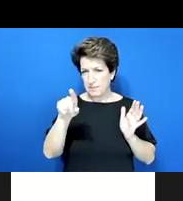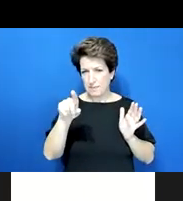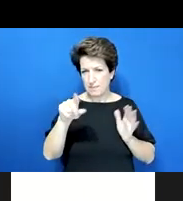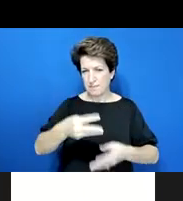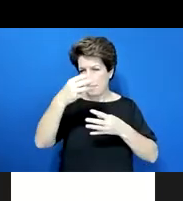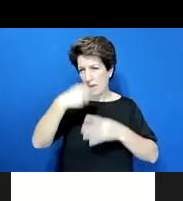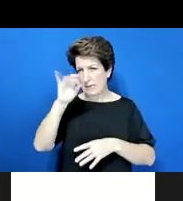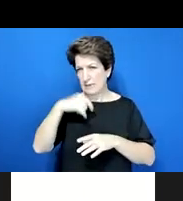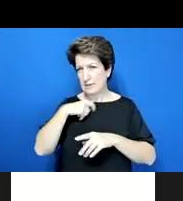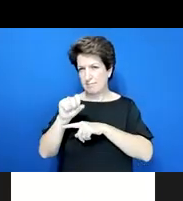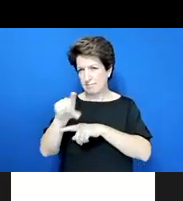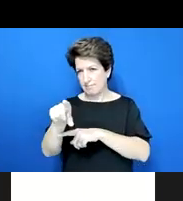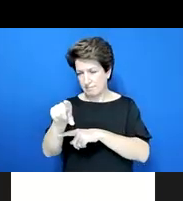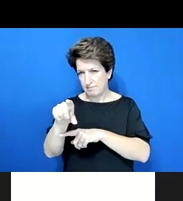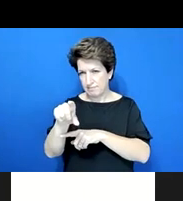day, go ahead.